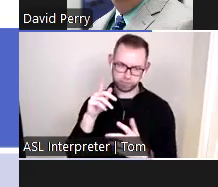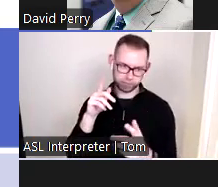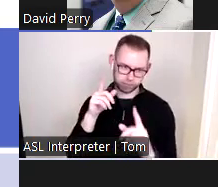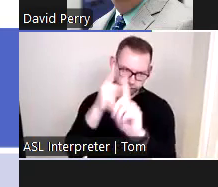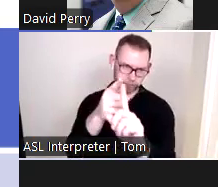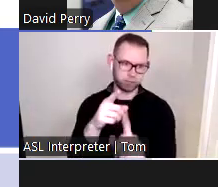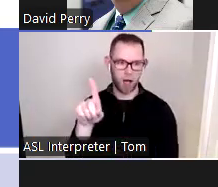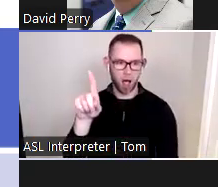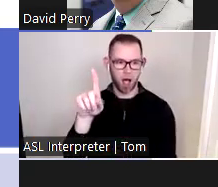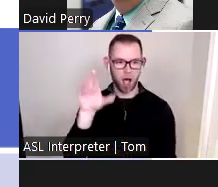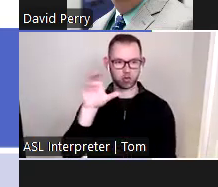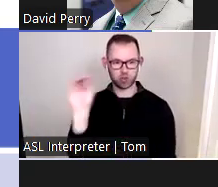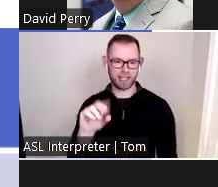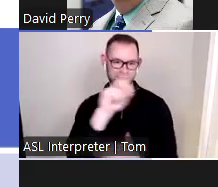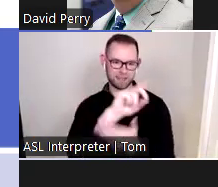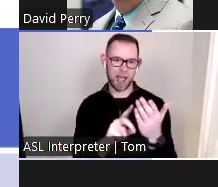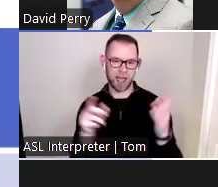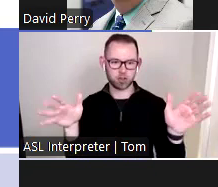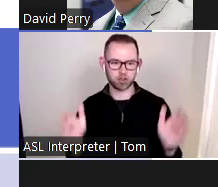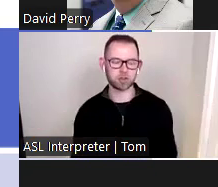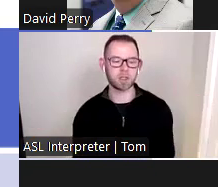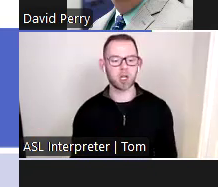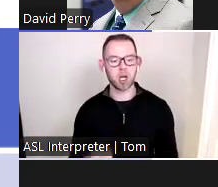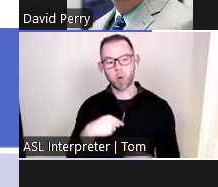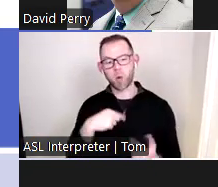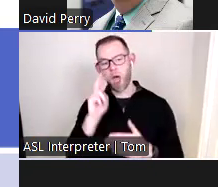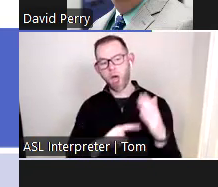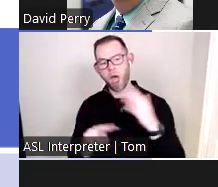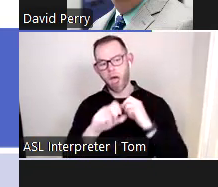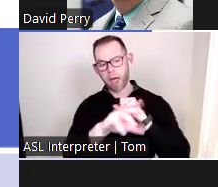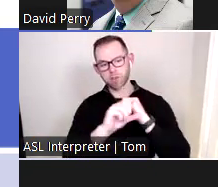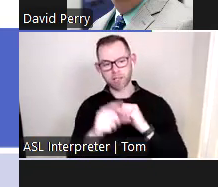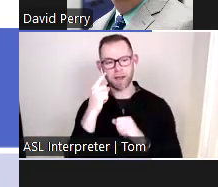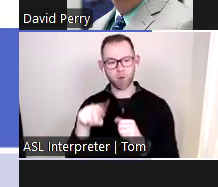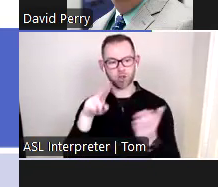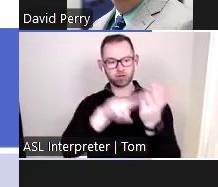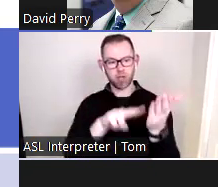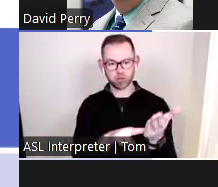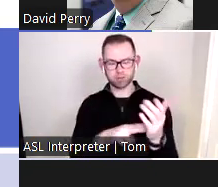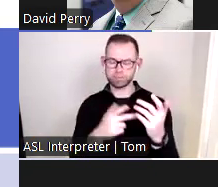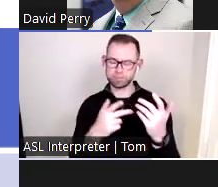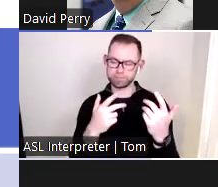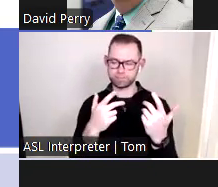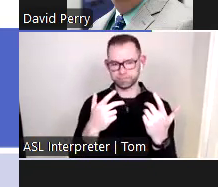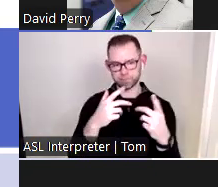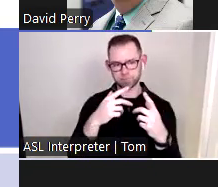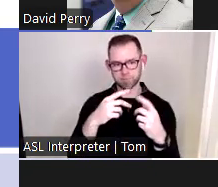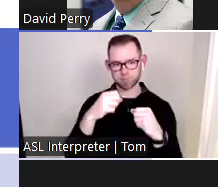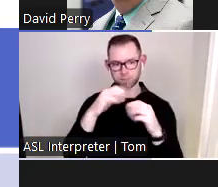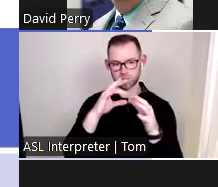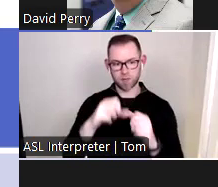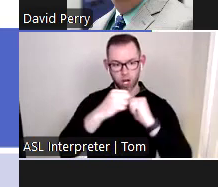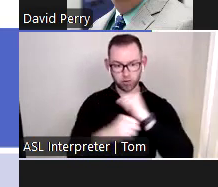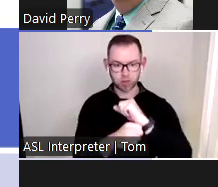we have developed. We anticipate advertising the construction contract in late 2024. The advertisement date will